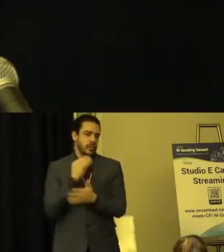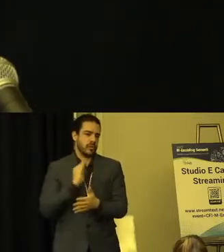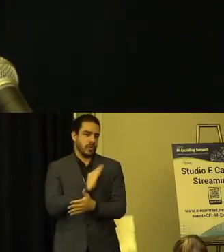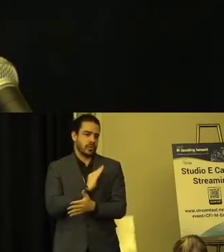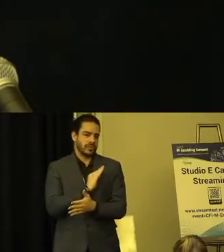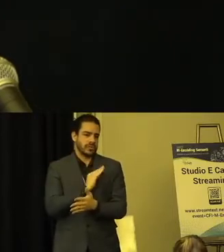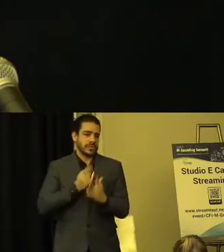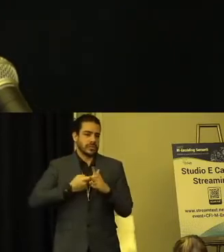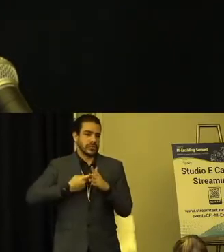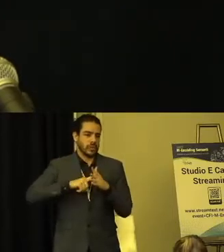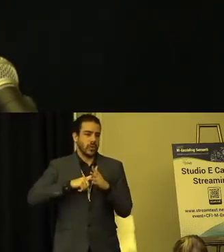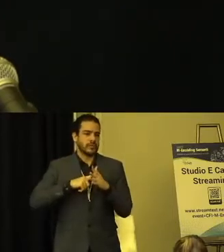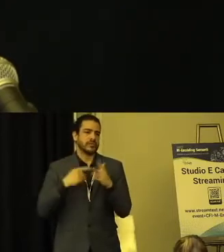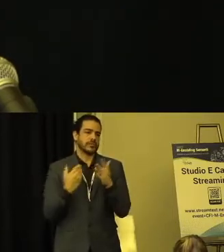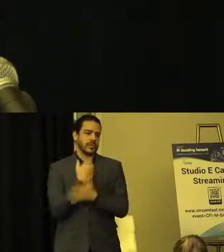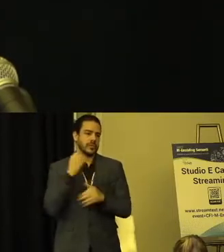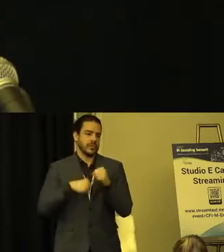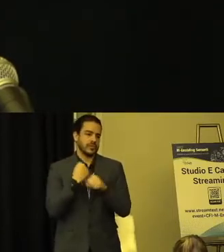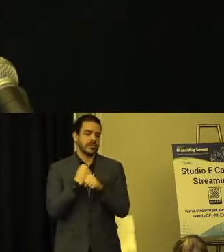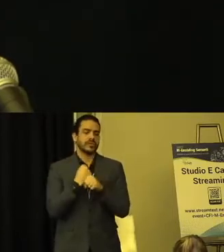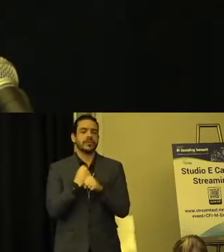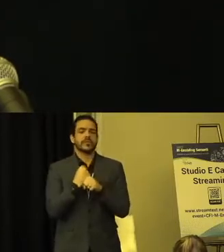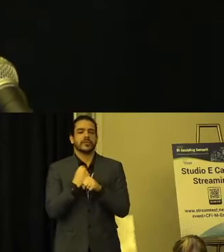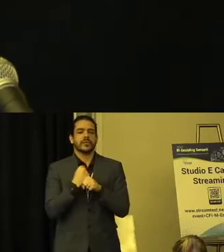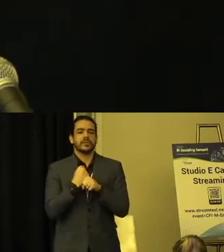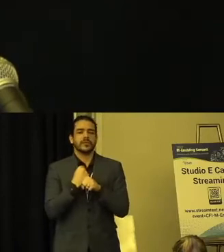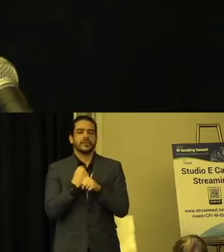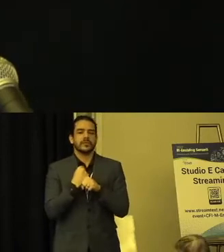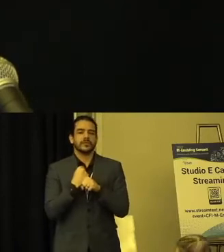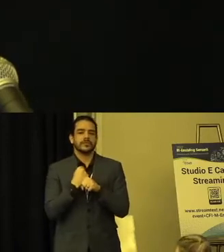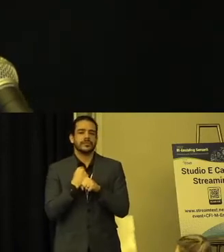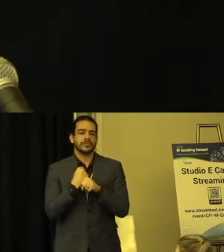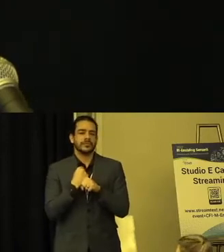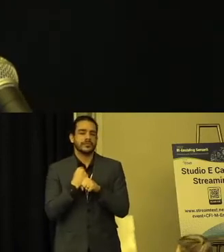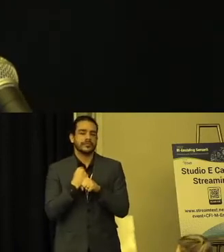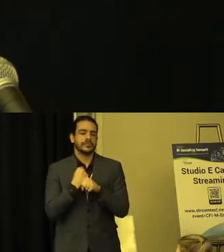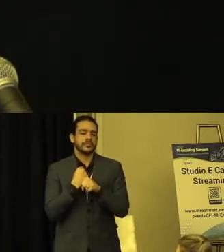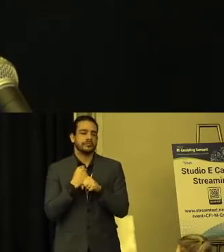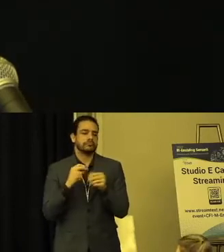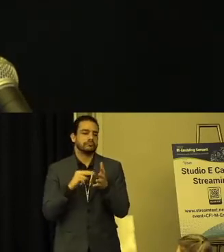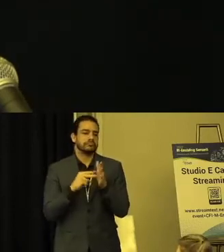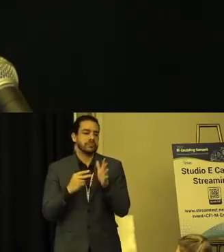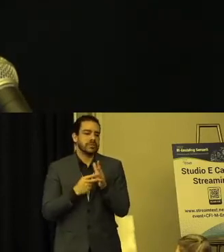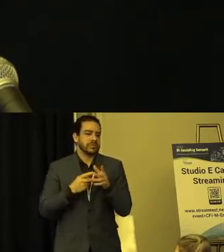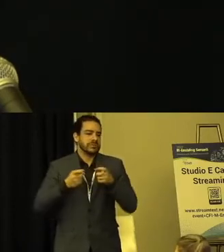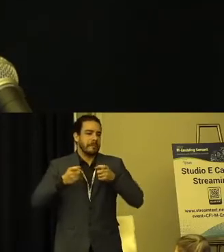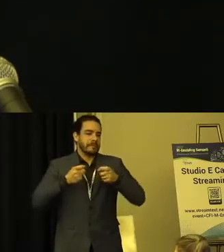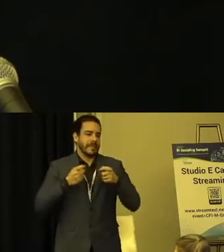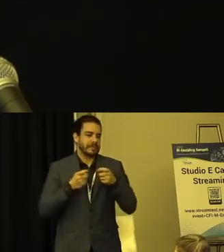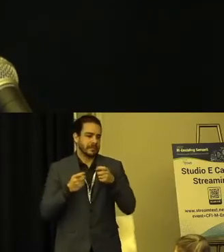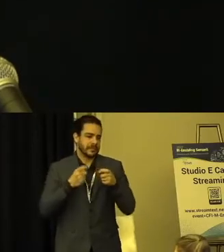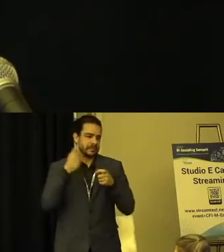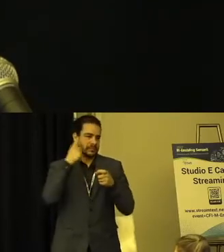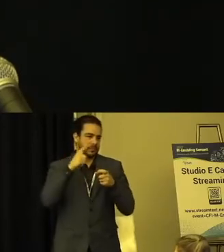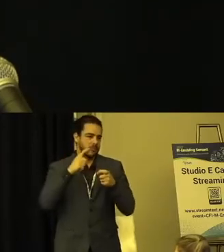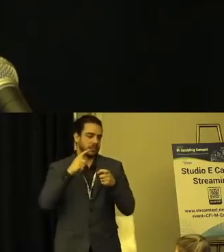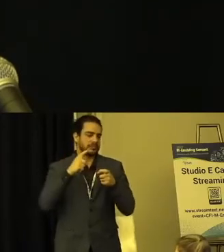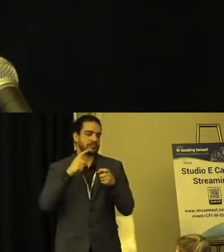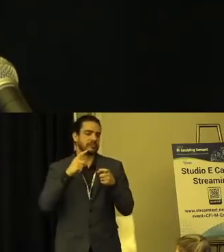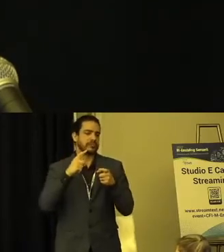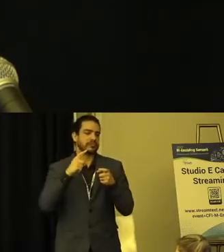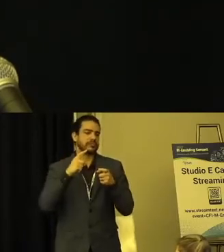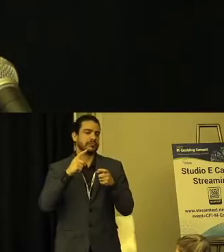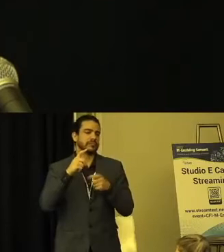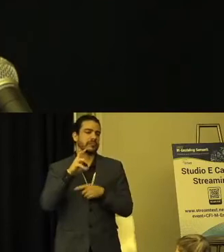officially in power in the new year, and so the management of the organization is sorting through, you know, what is